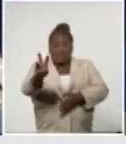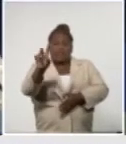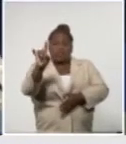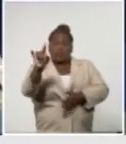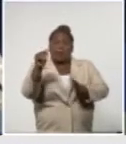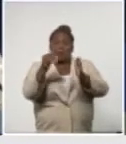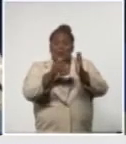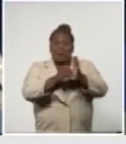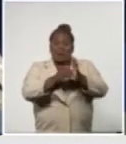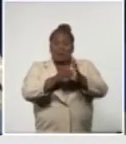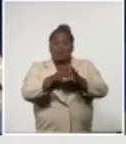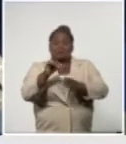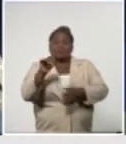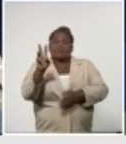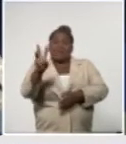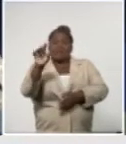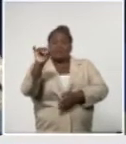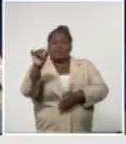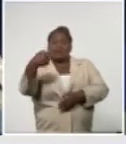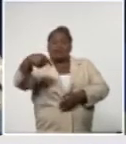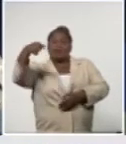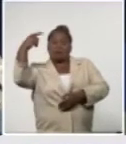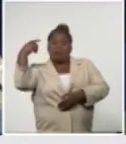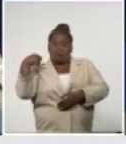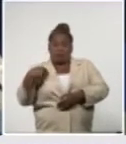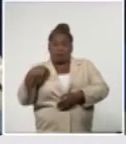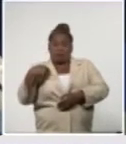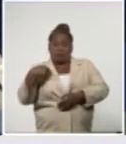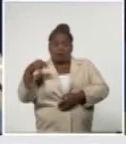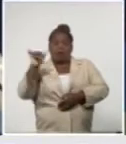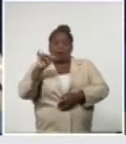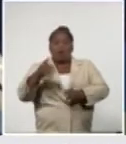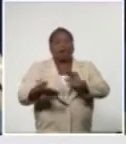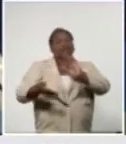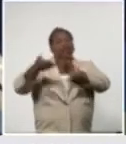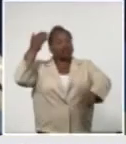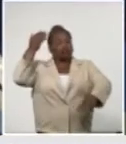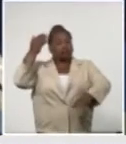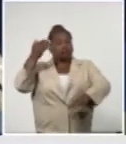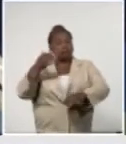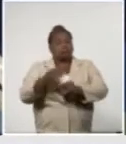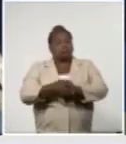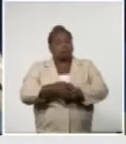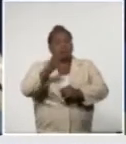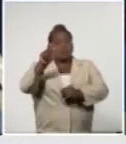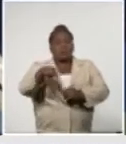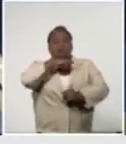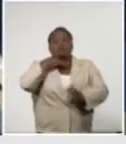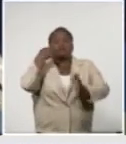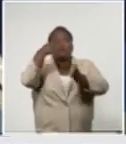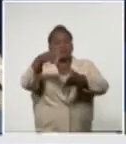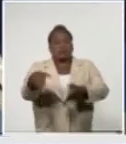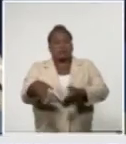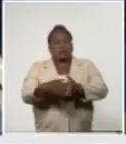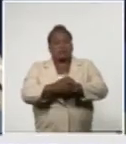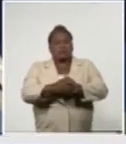39,436 cases yesterday, and it also has a very high number of fatalities with